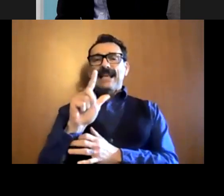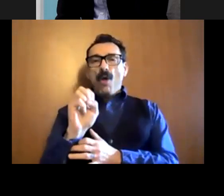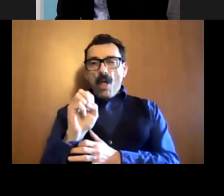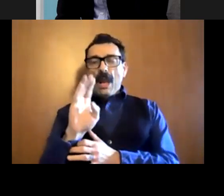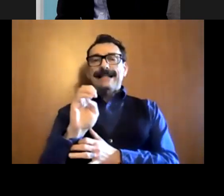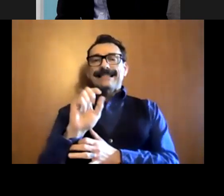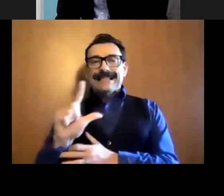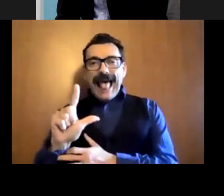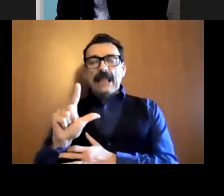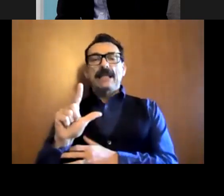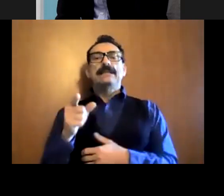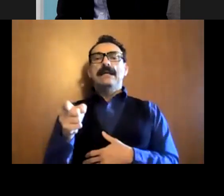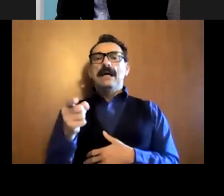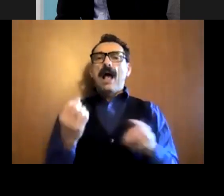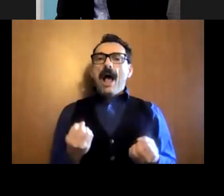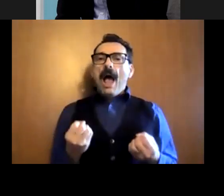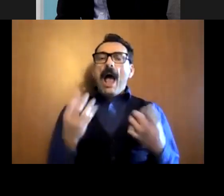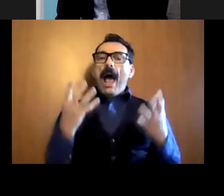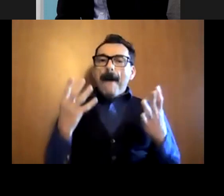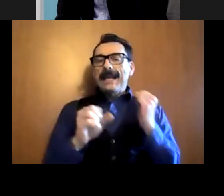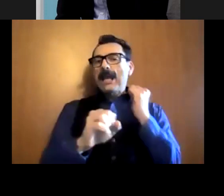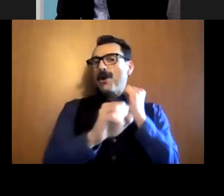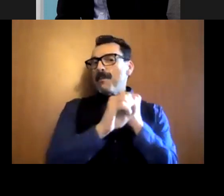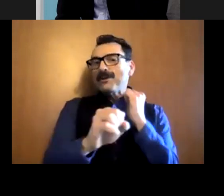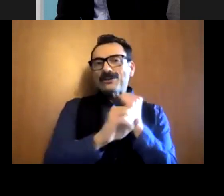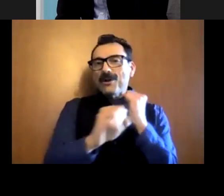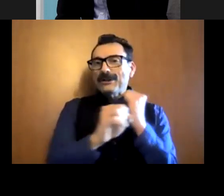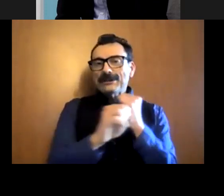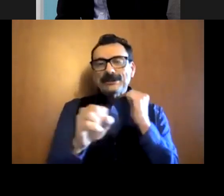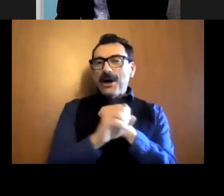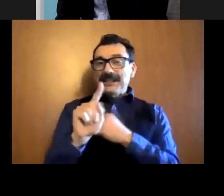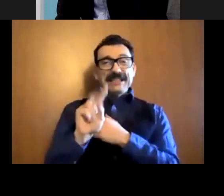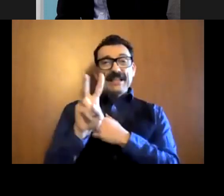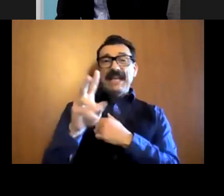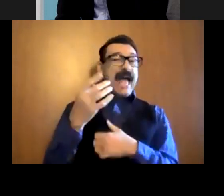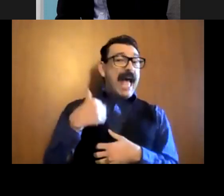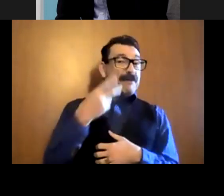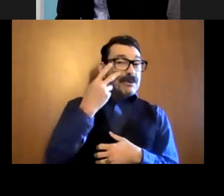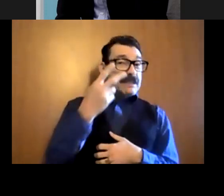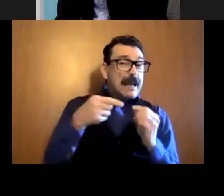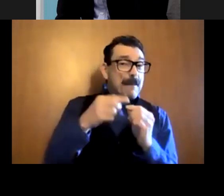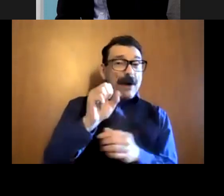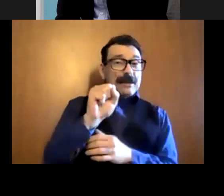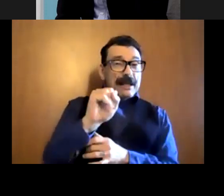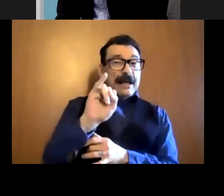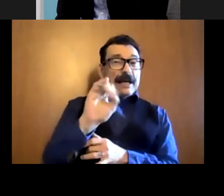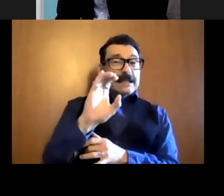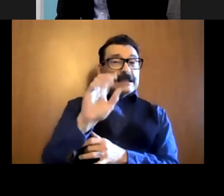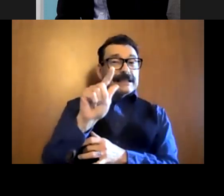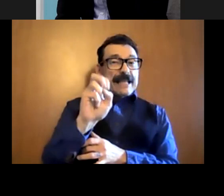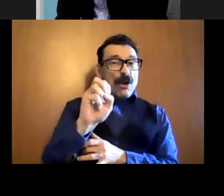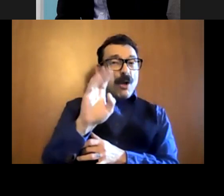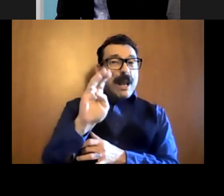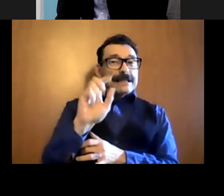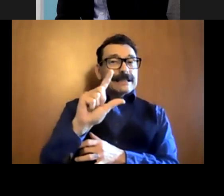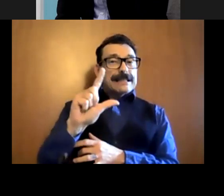is listening right now. How many commercials have you seen about sickle cell anemia? How many? Just think about it.